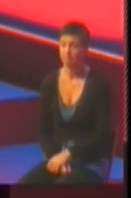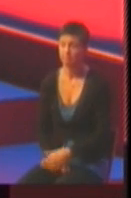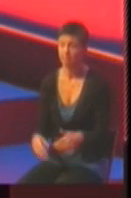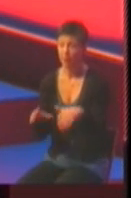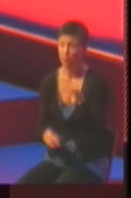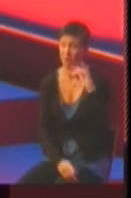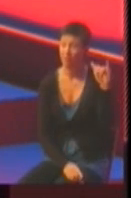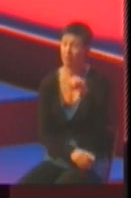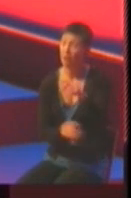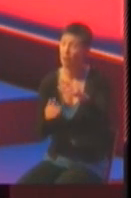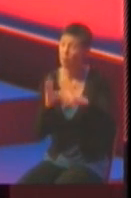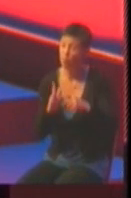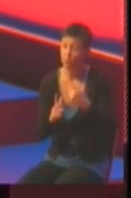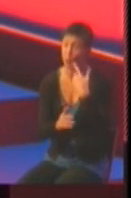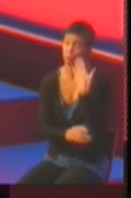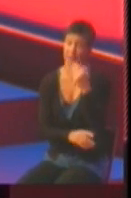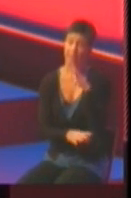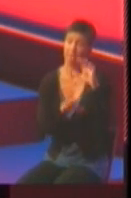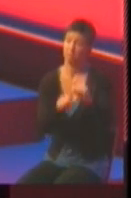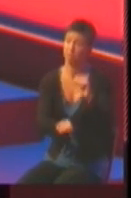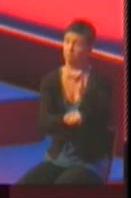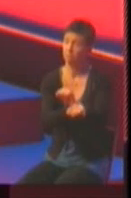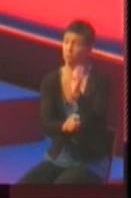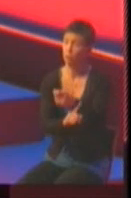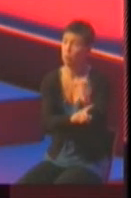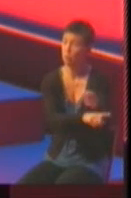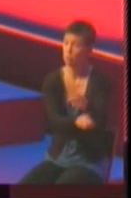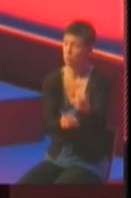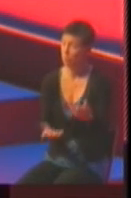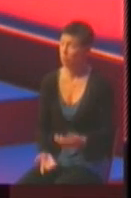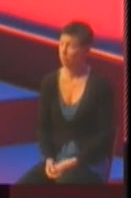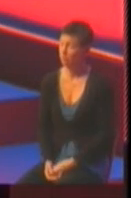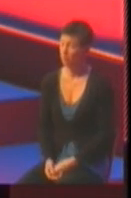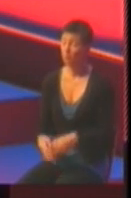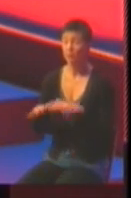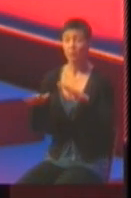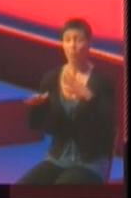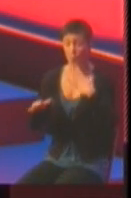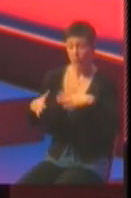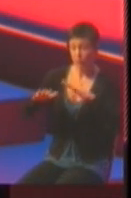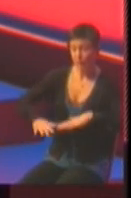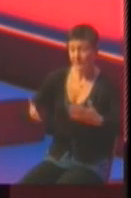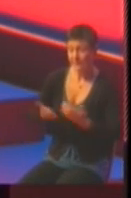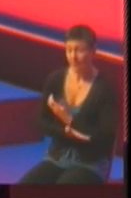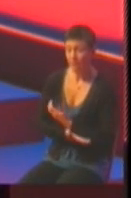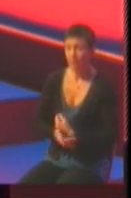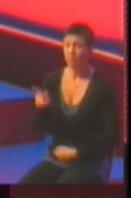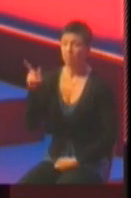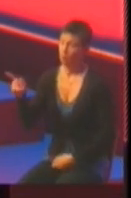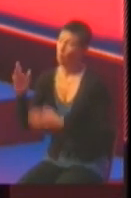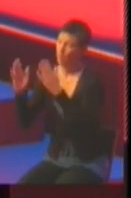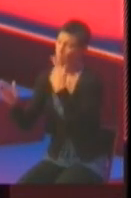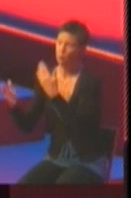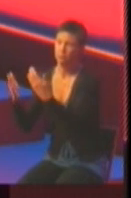including the airline plot where terrorists have recently been convicted. For Britain to be secure, Afghanistan needs